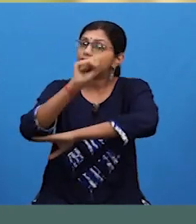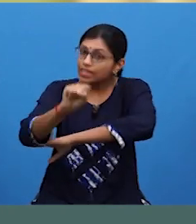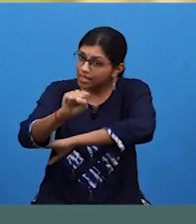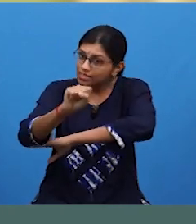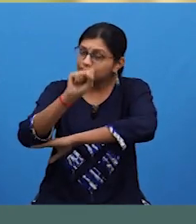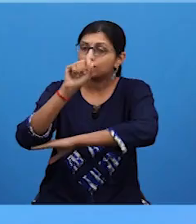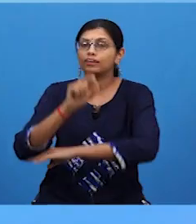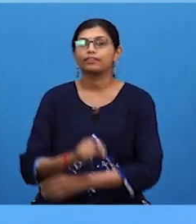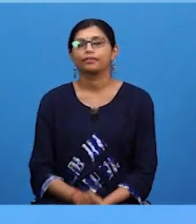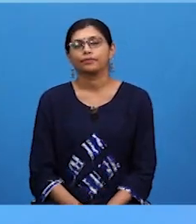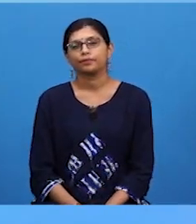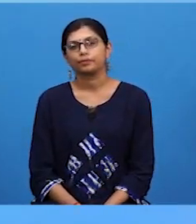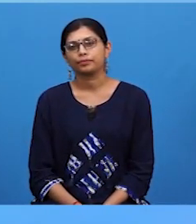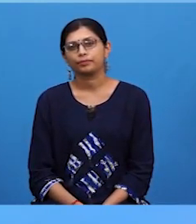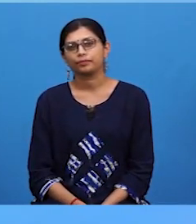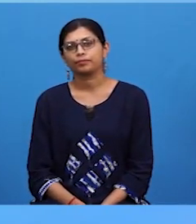365.